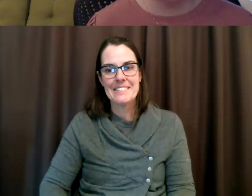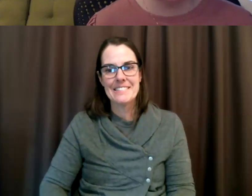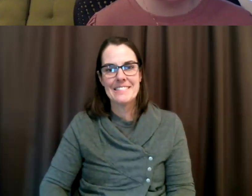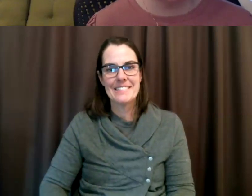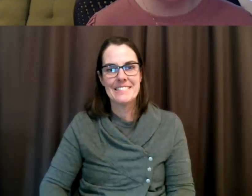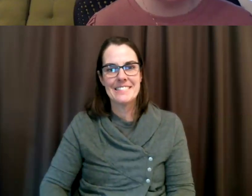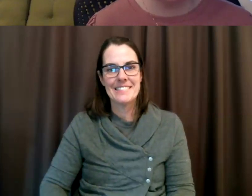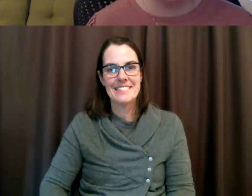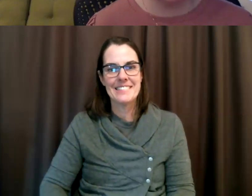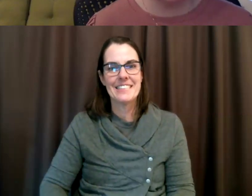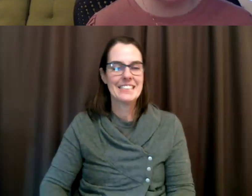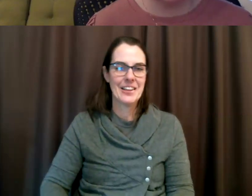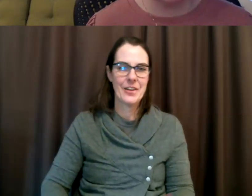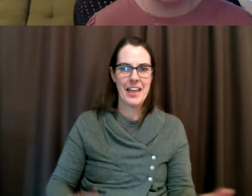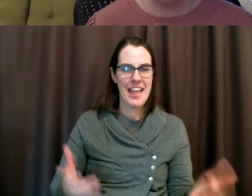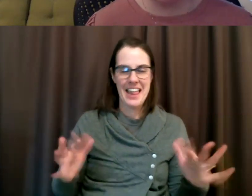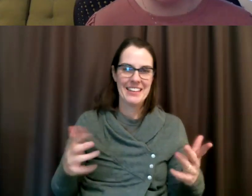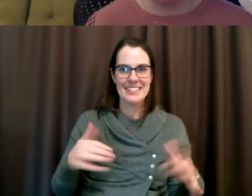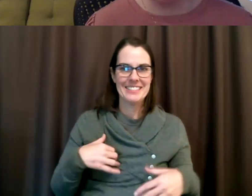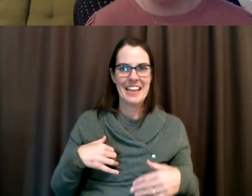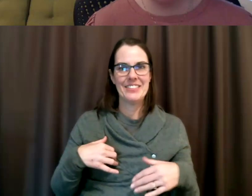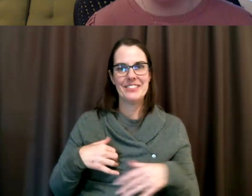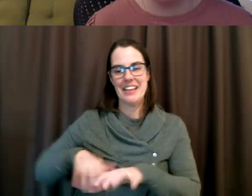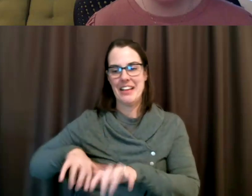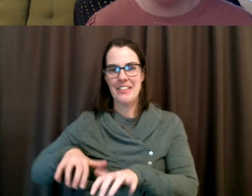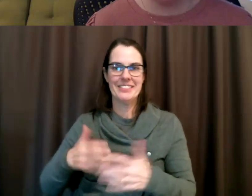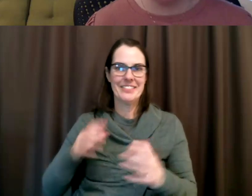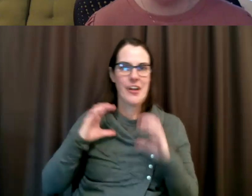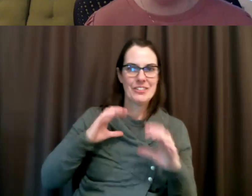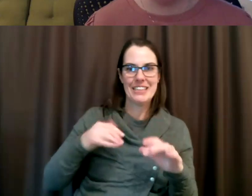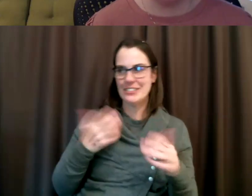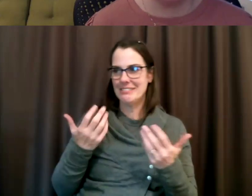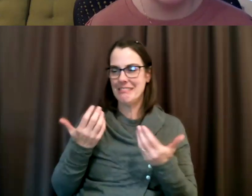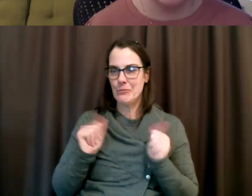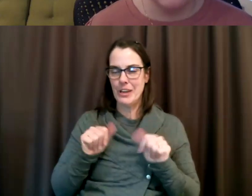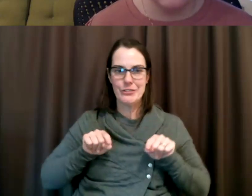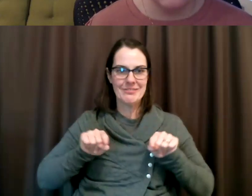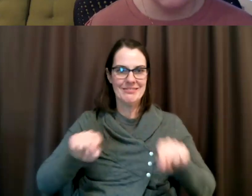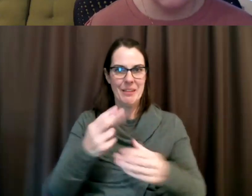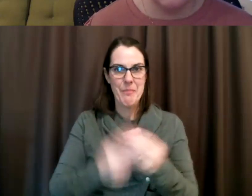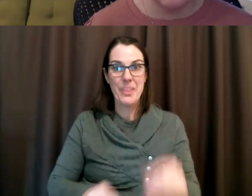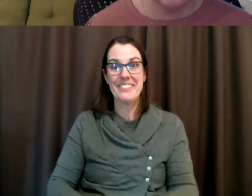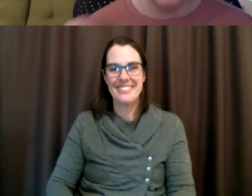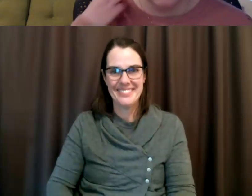Having dueling conversations in the chat and the Q&A right now, so trying to track both of those.